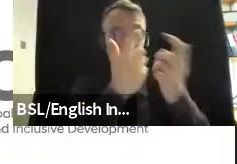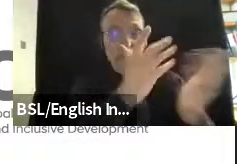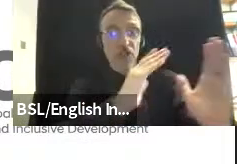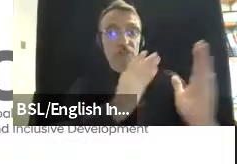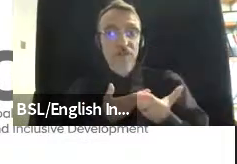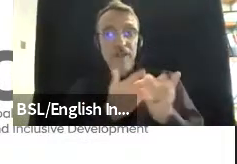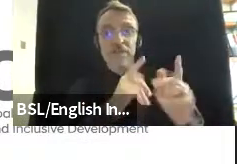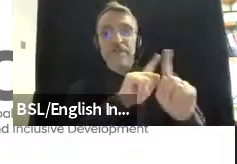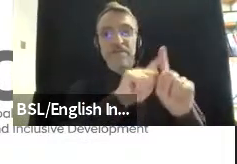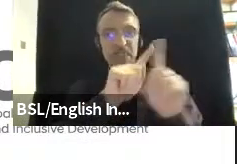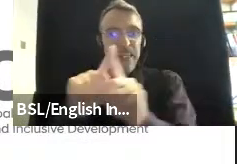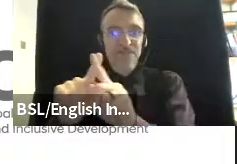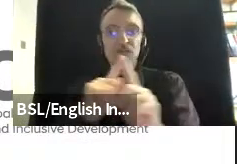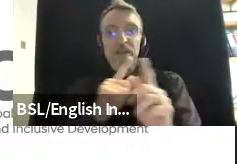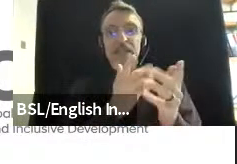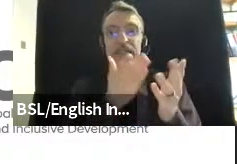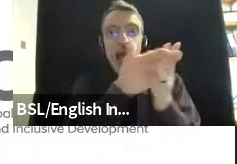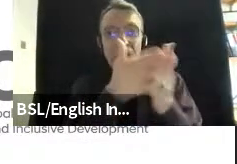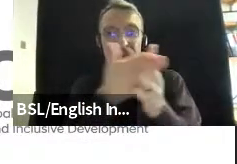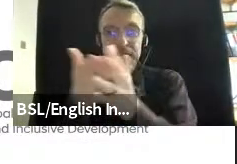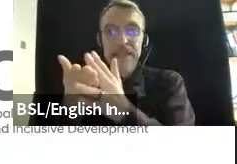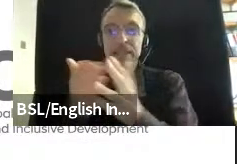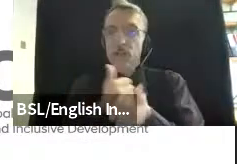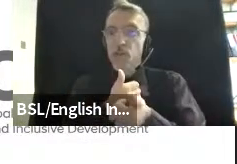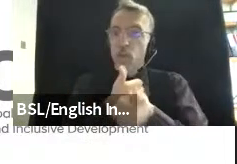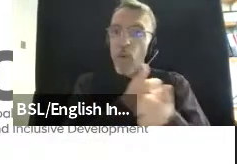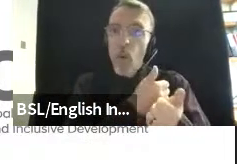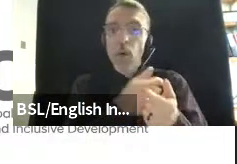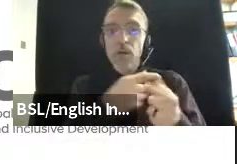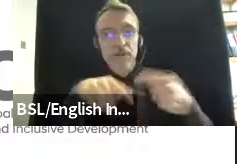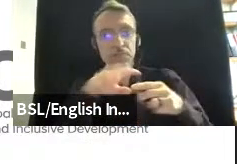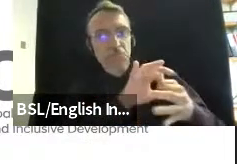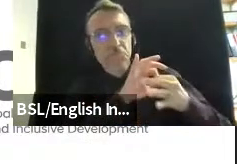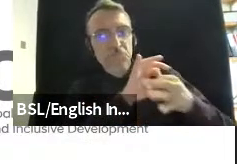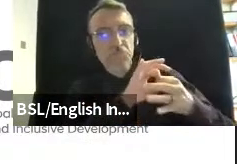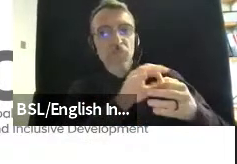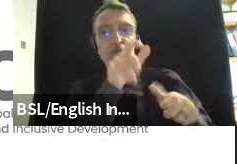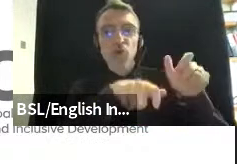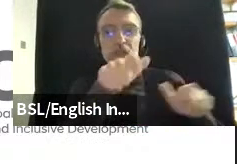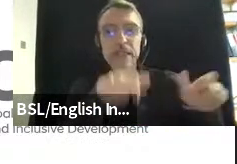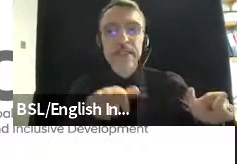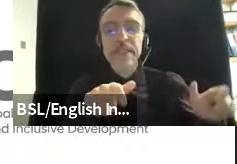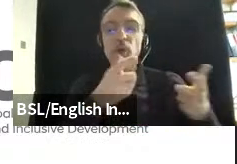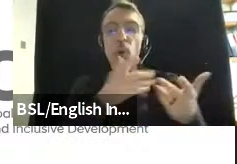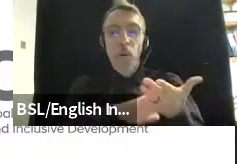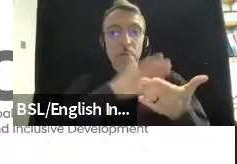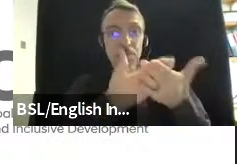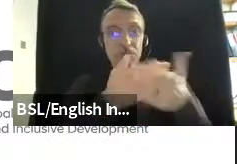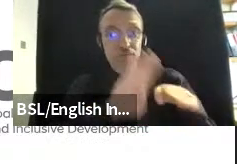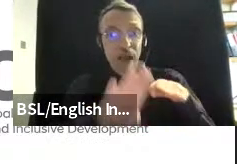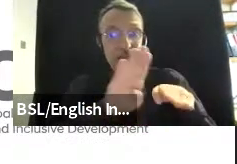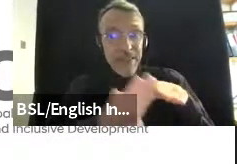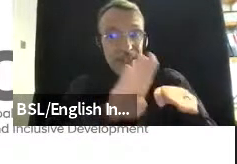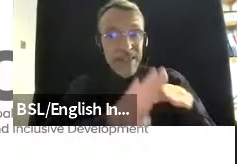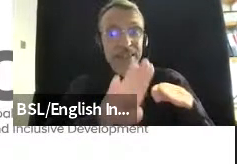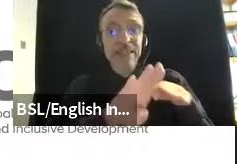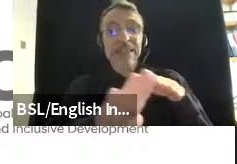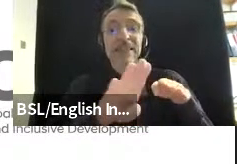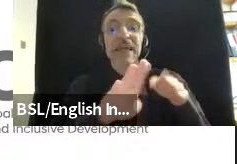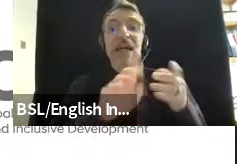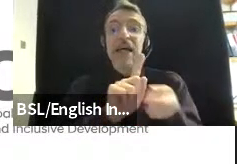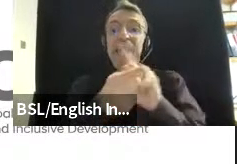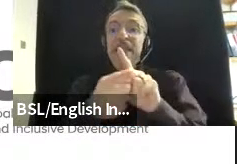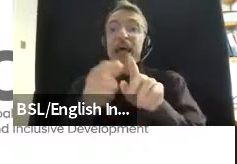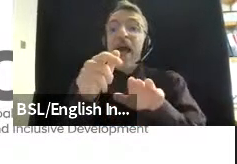special facilities to help them keep up with other students, and also helped them to practice their religion by buying them a Quran with much